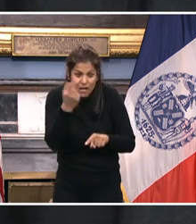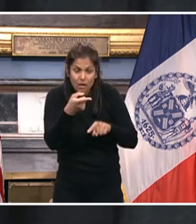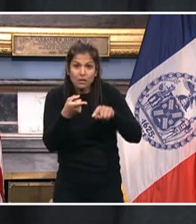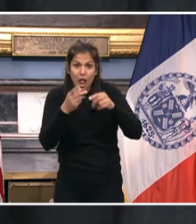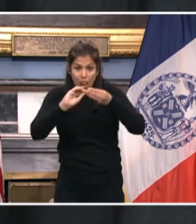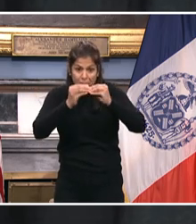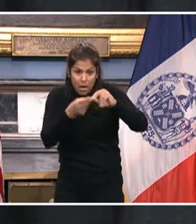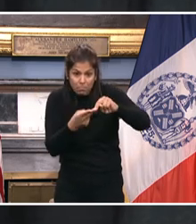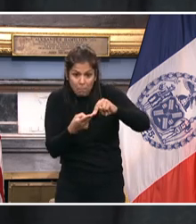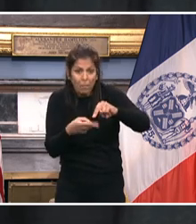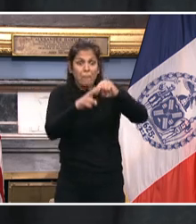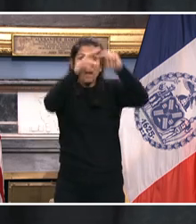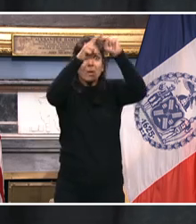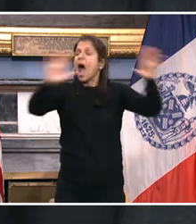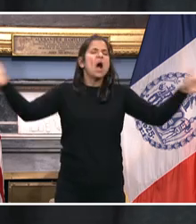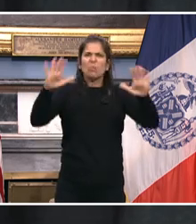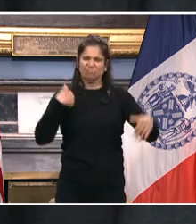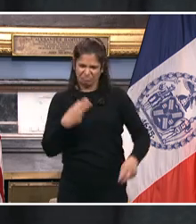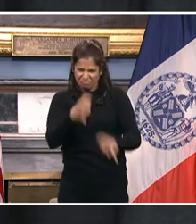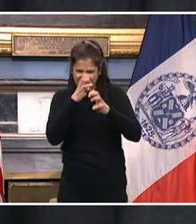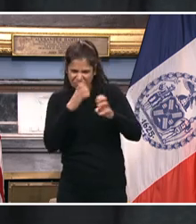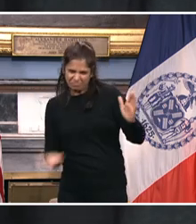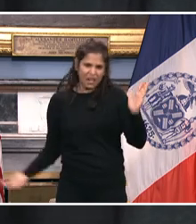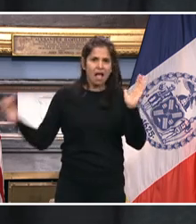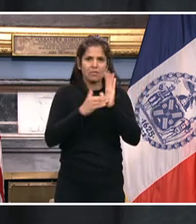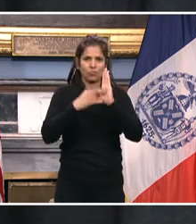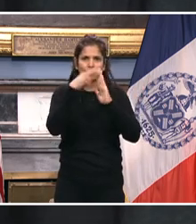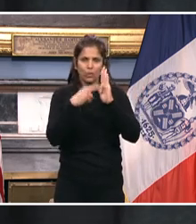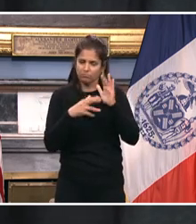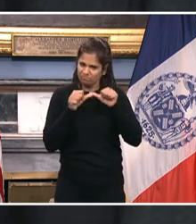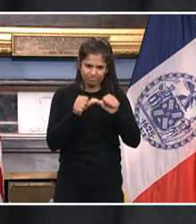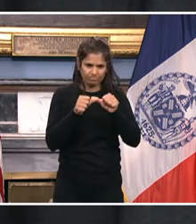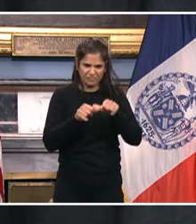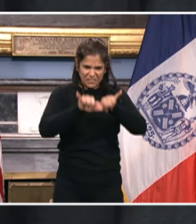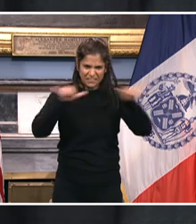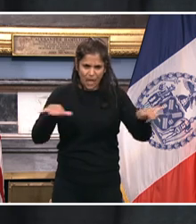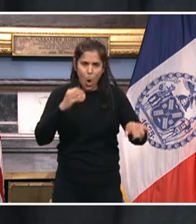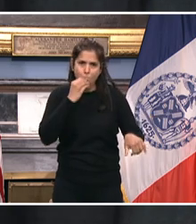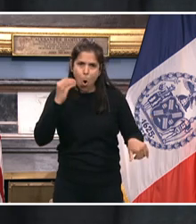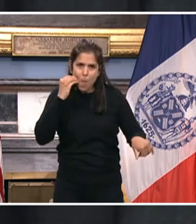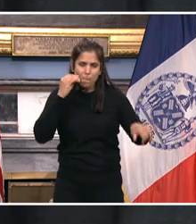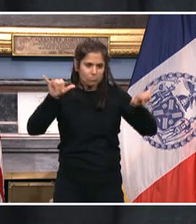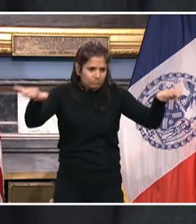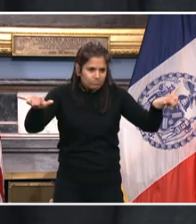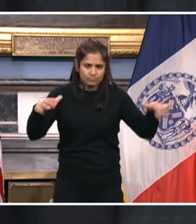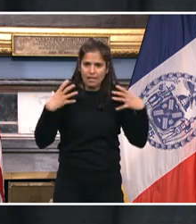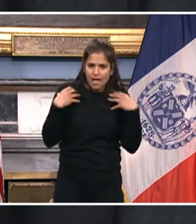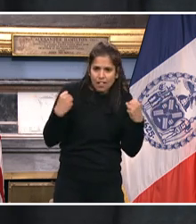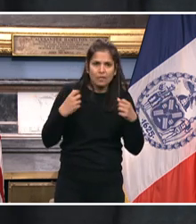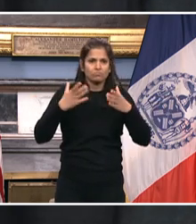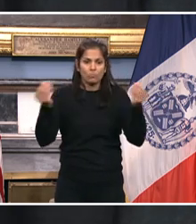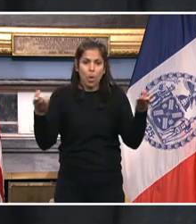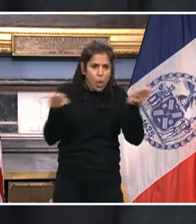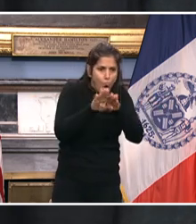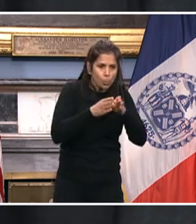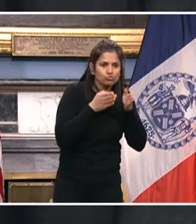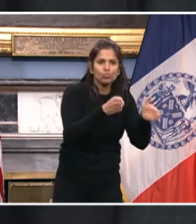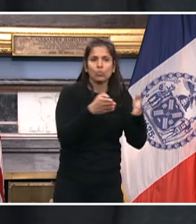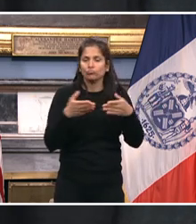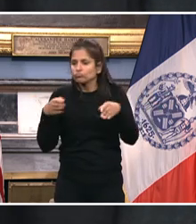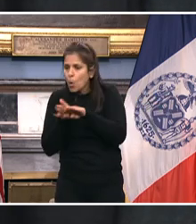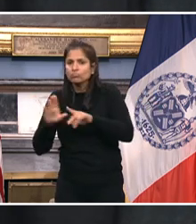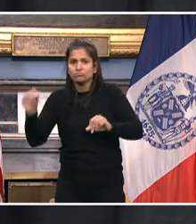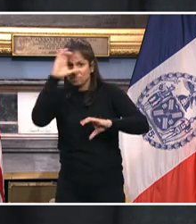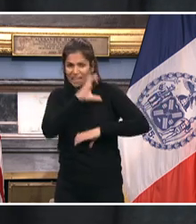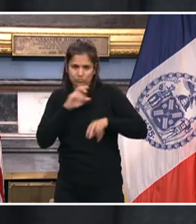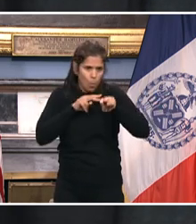starting on the pathway to normal. You get to the point where you have very few cases and you can trace them and contain them, which is where we were at